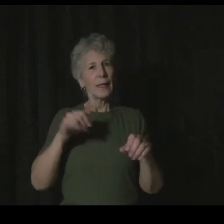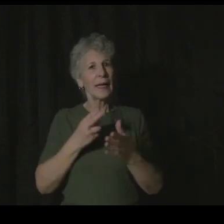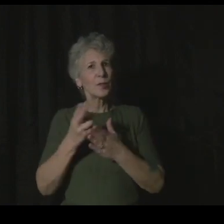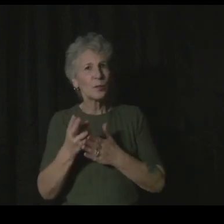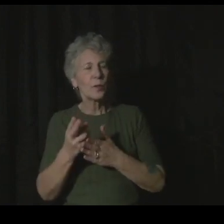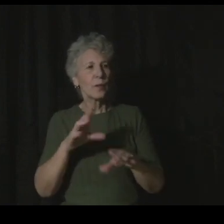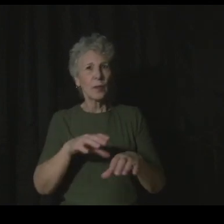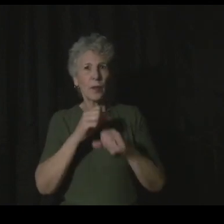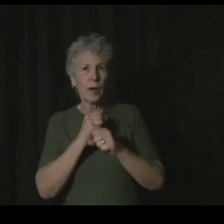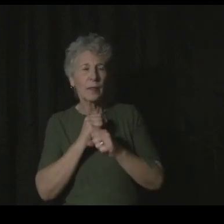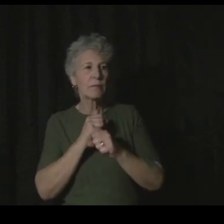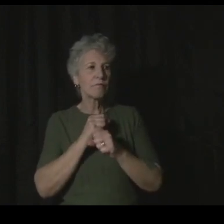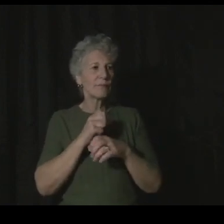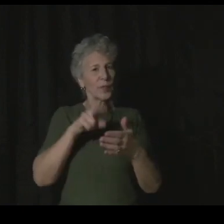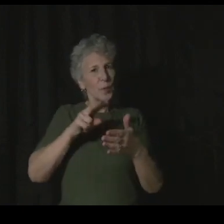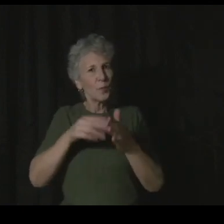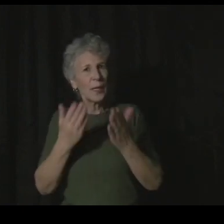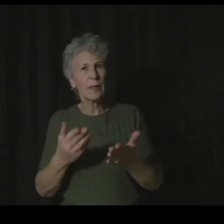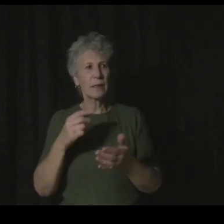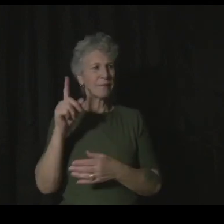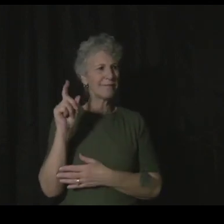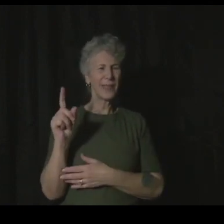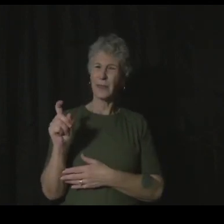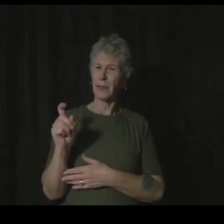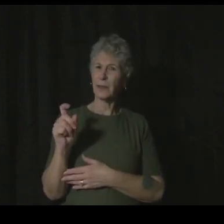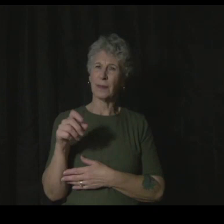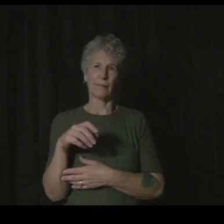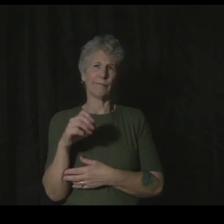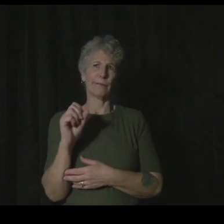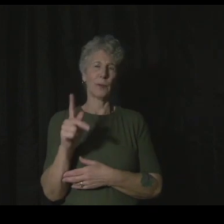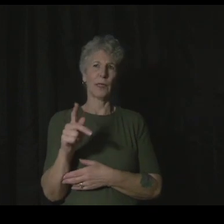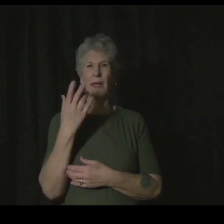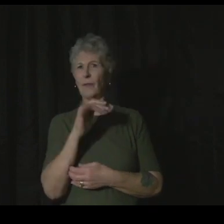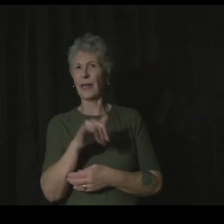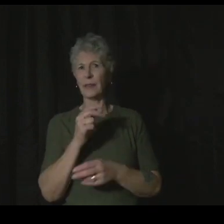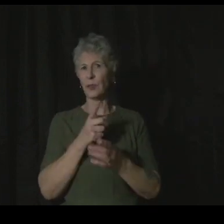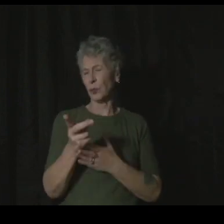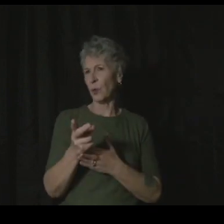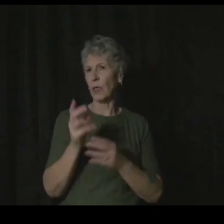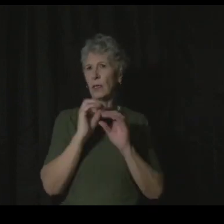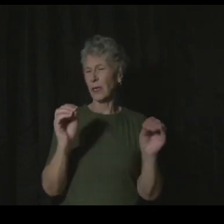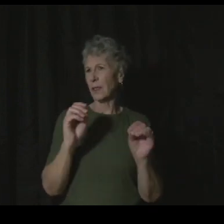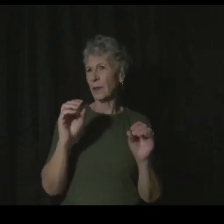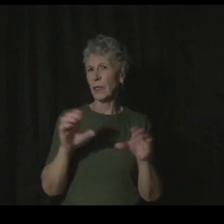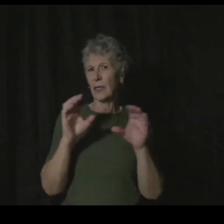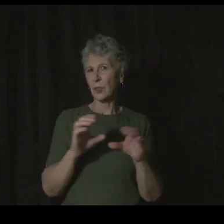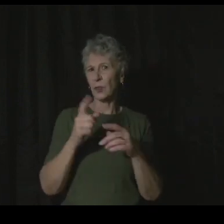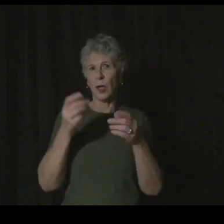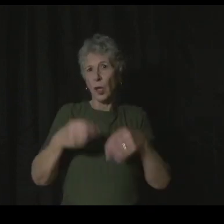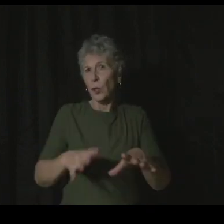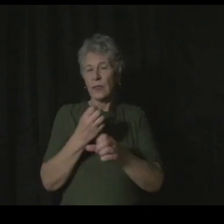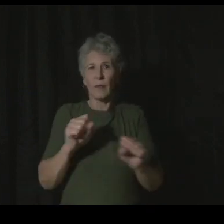the readers of this book to ask a question and say, okay, well, if that's true, if there's nothing we can do to lose our salvation, then what